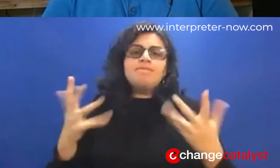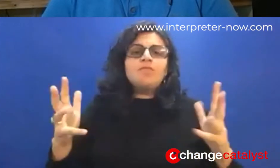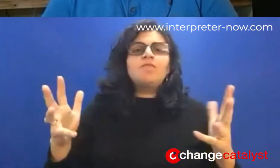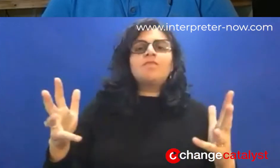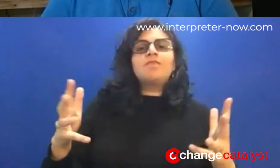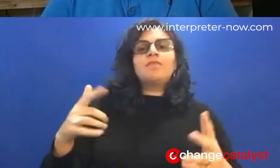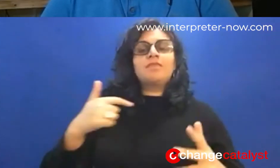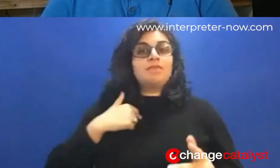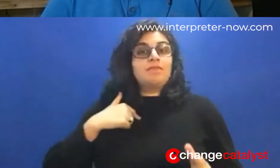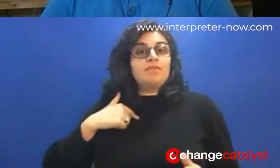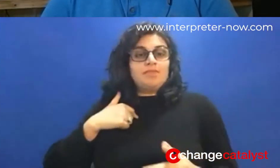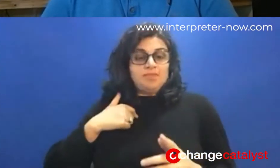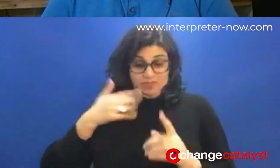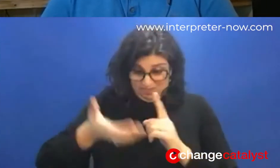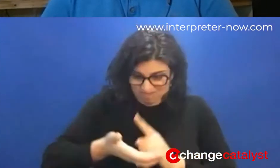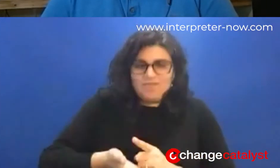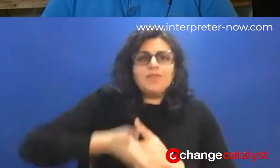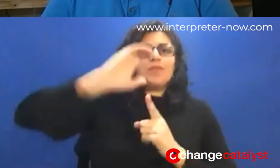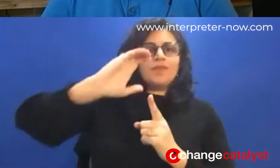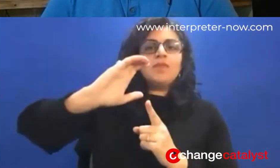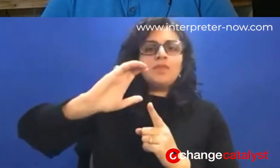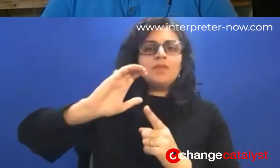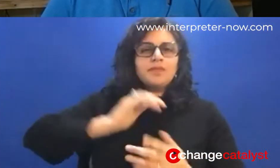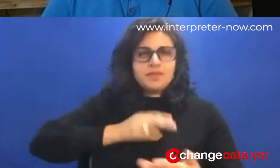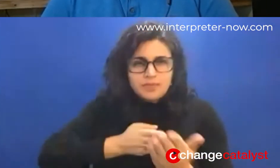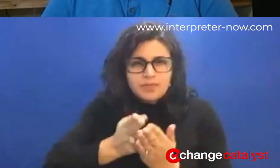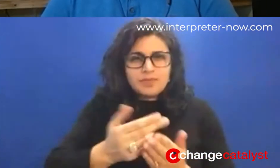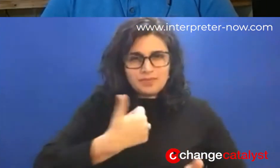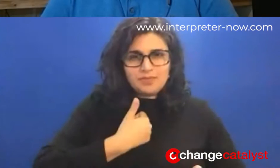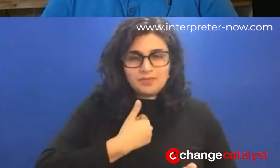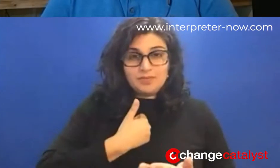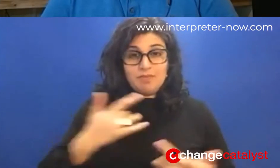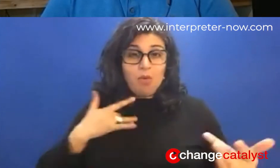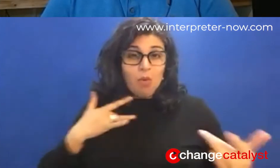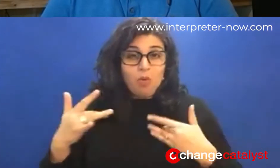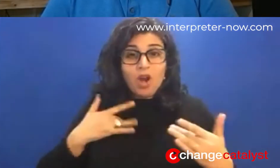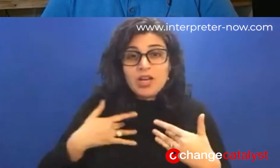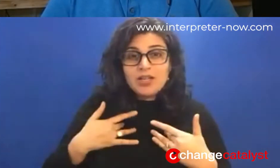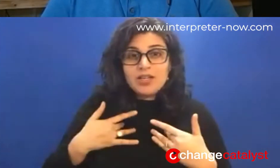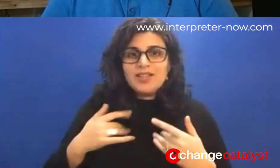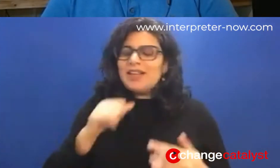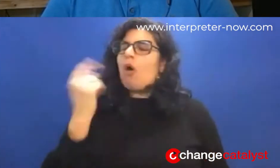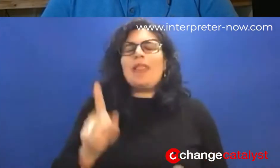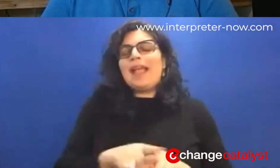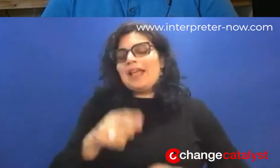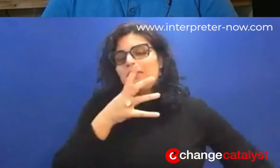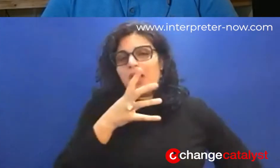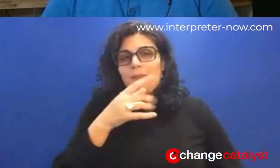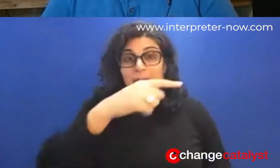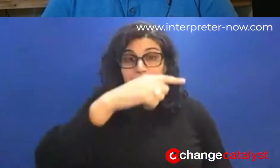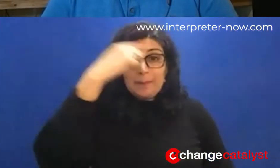authentic self with my worries, concerns, not just as a mom, but as a Black mom of Black